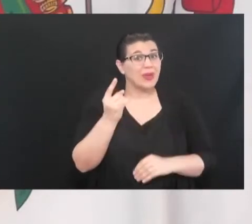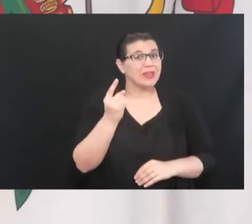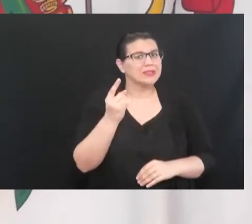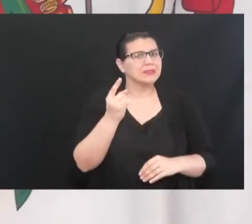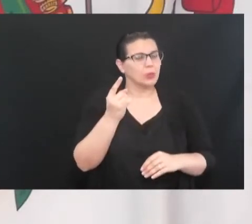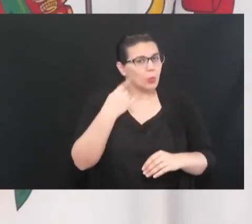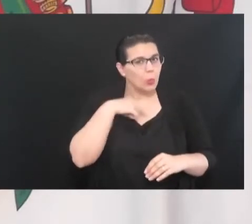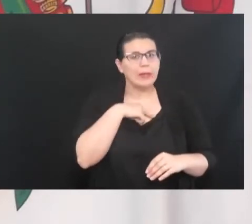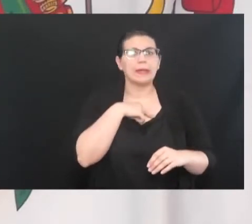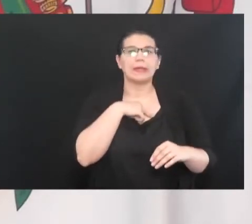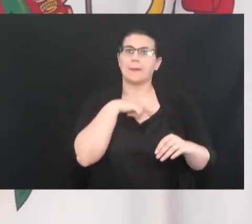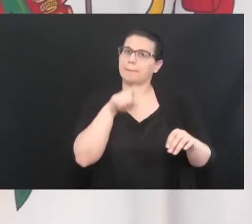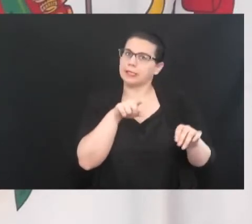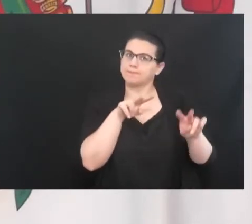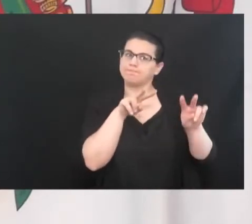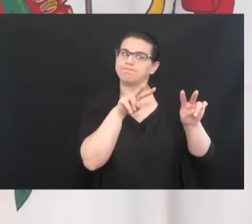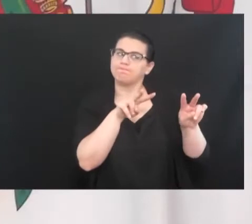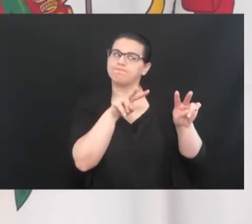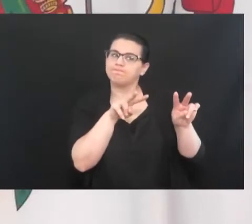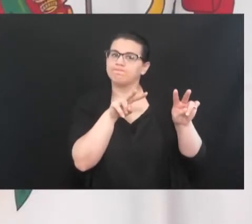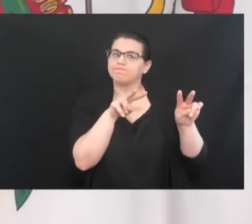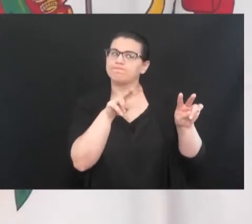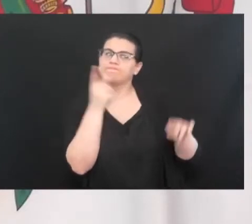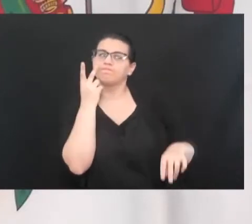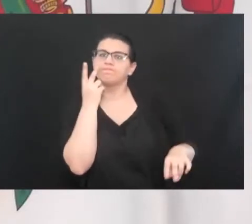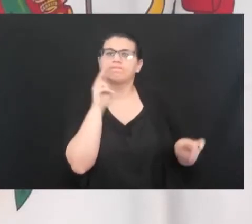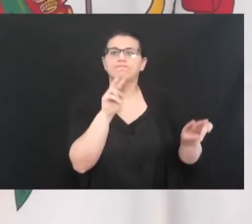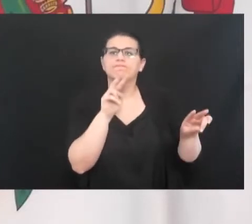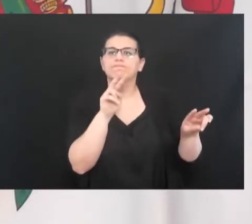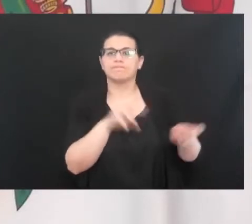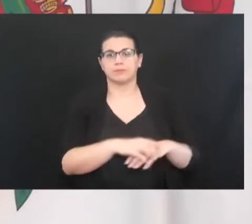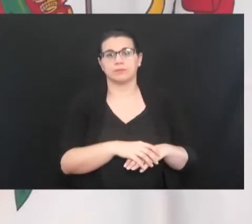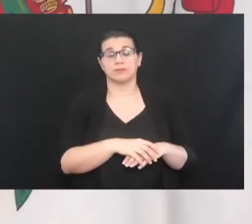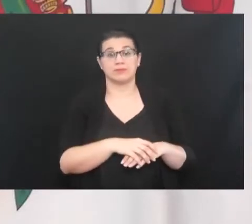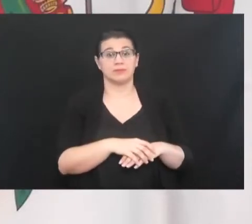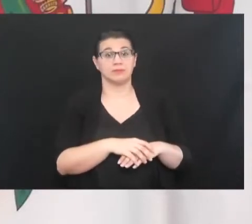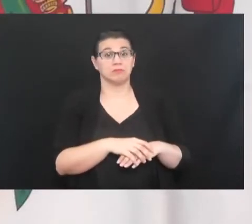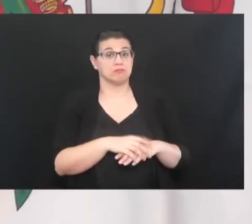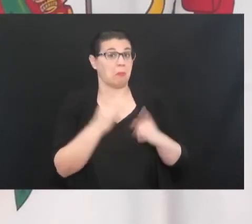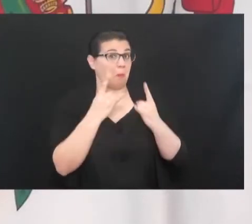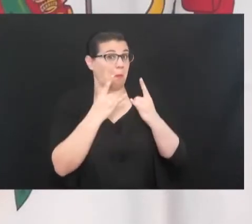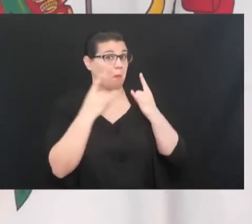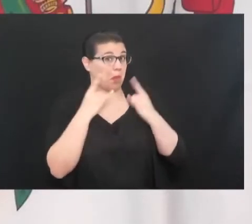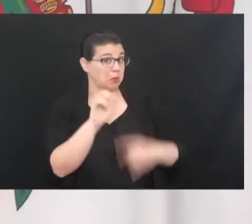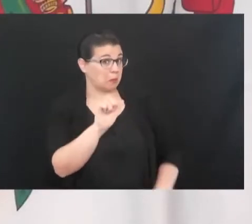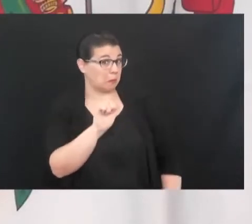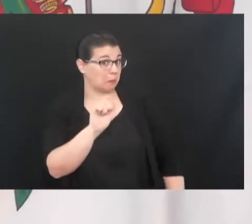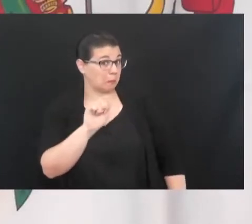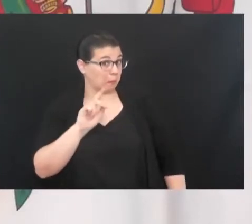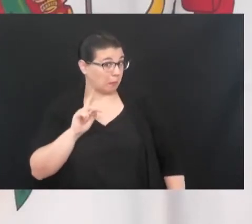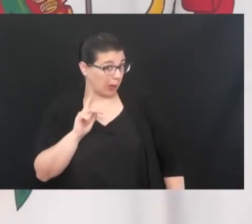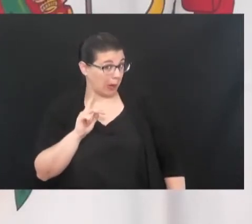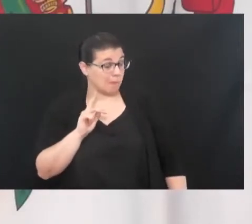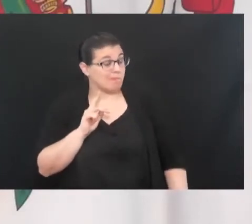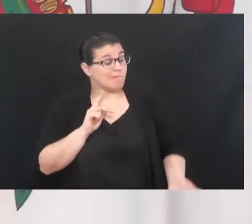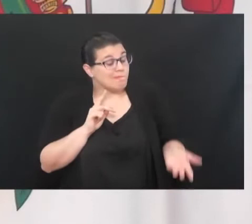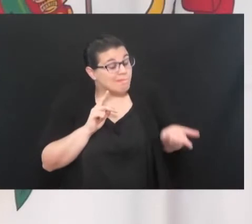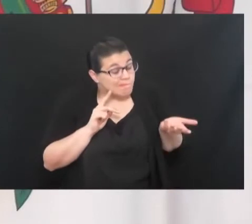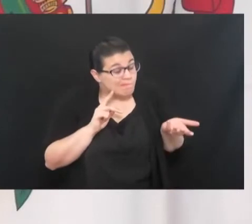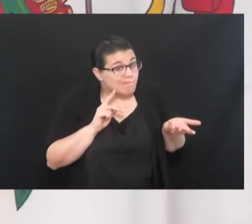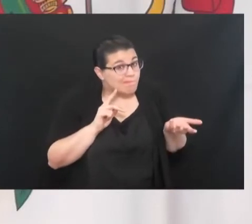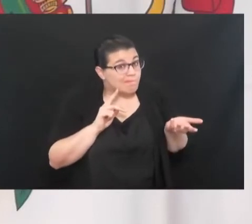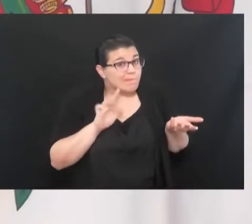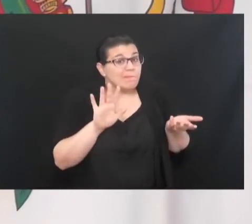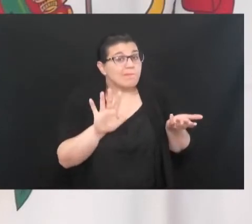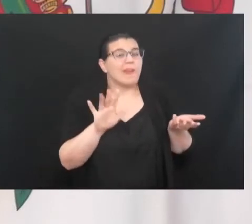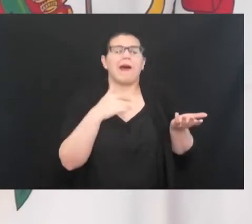don't we? From the standpoint of bringing back the mask or whatever like that, again, I